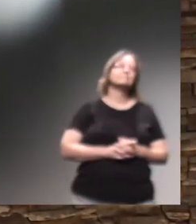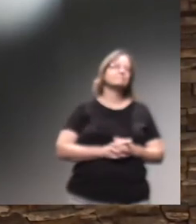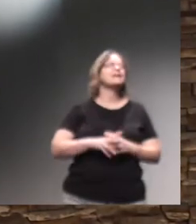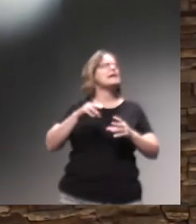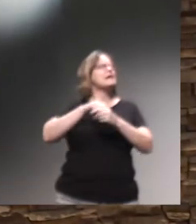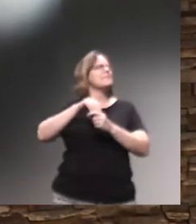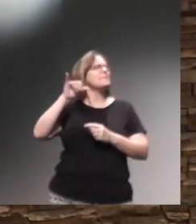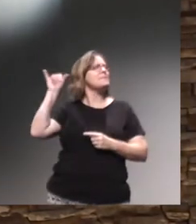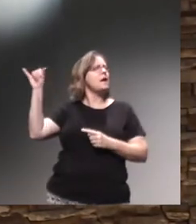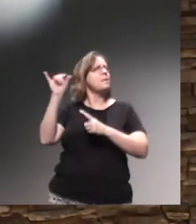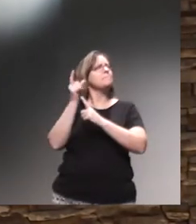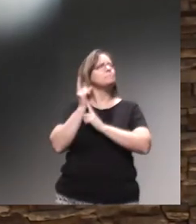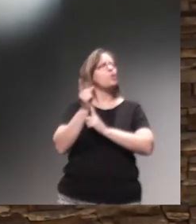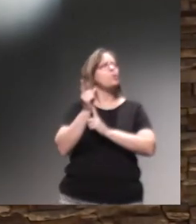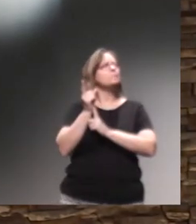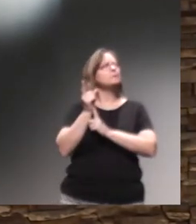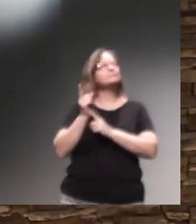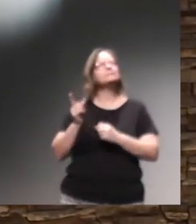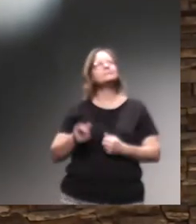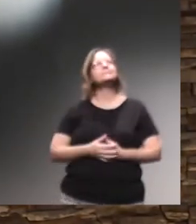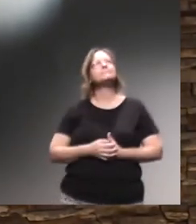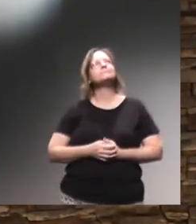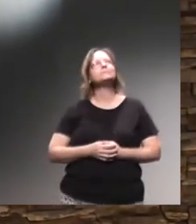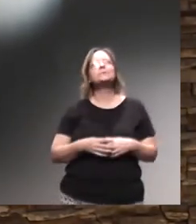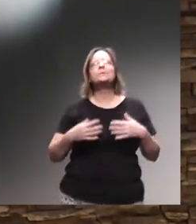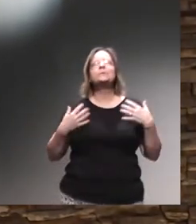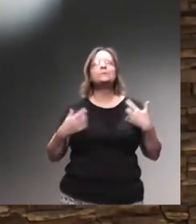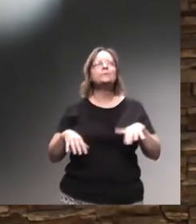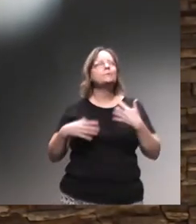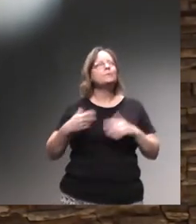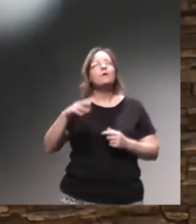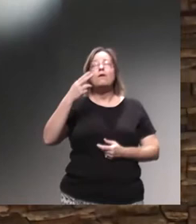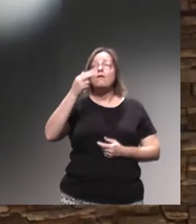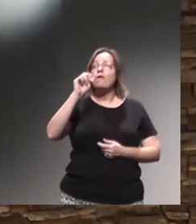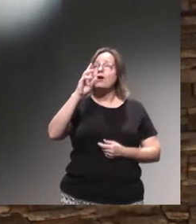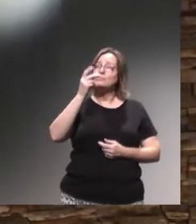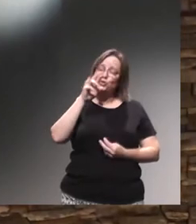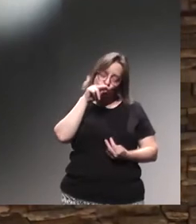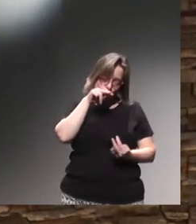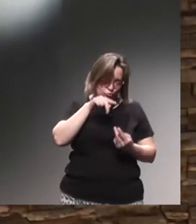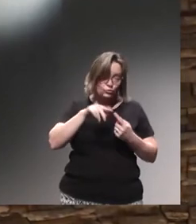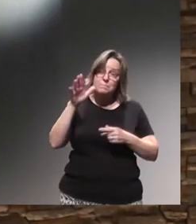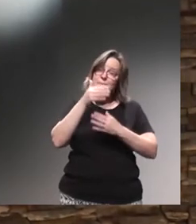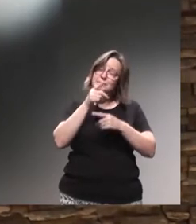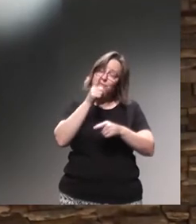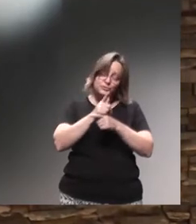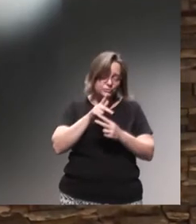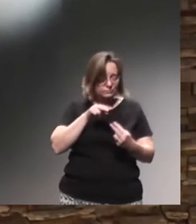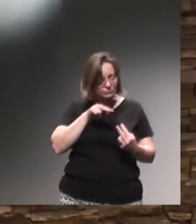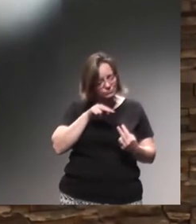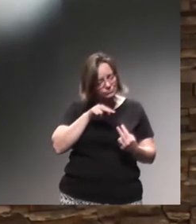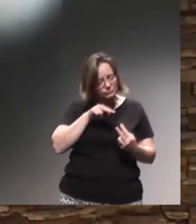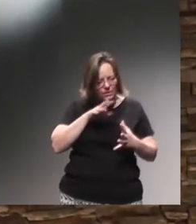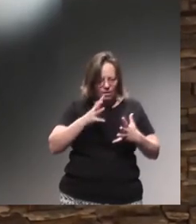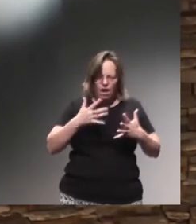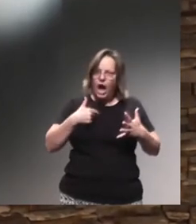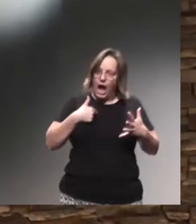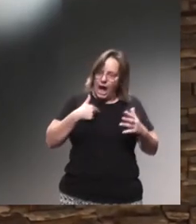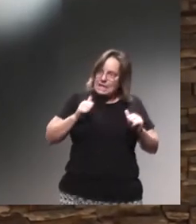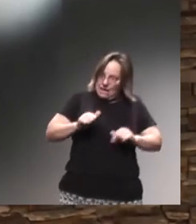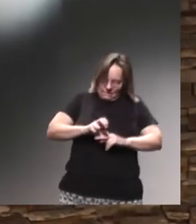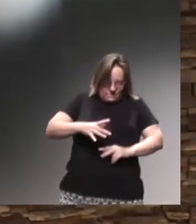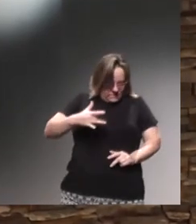the feeling of love, that feeling of living through your heart, I mean, it was palpable. You could feel